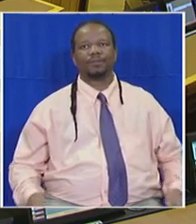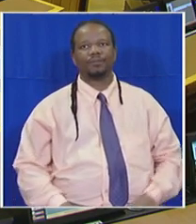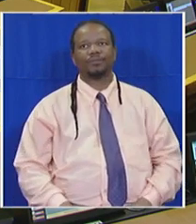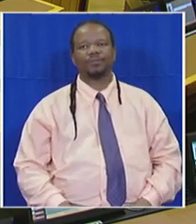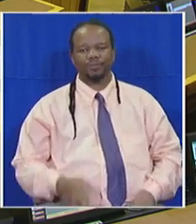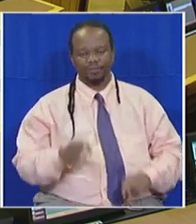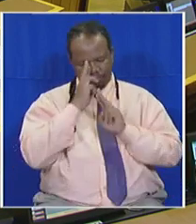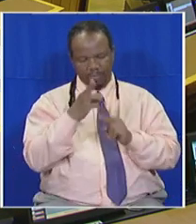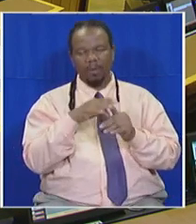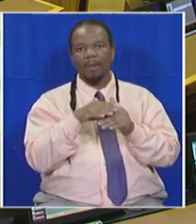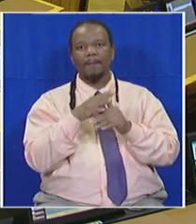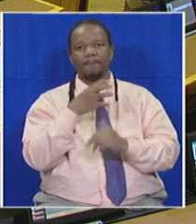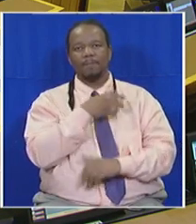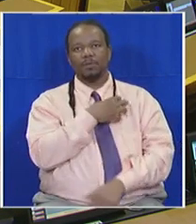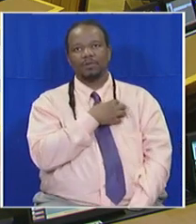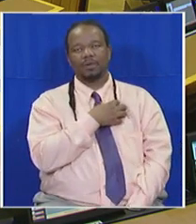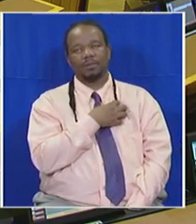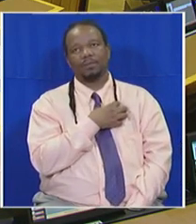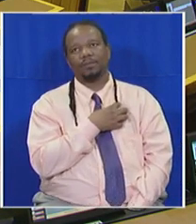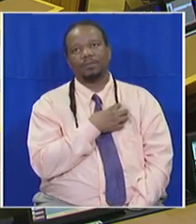Honorable Minister,